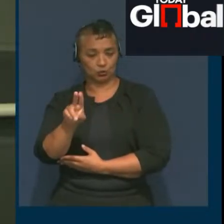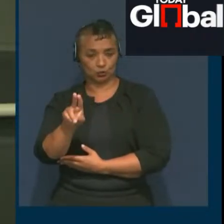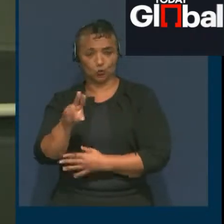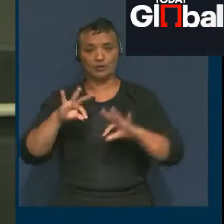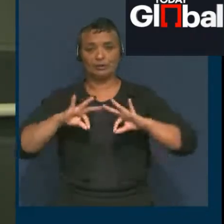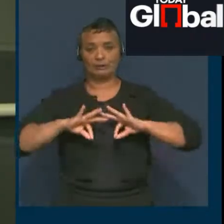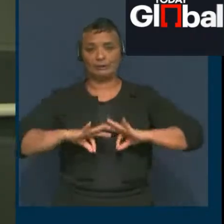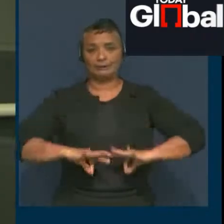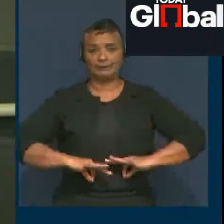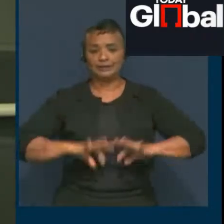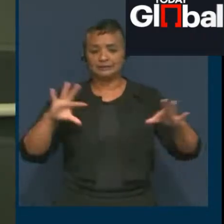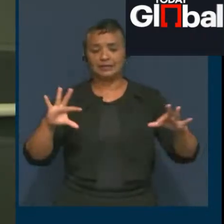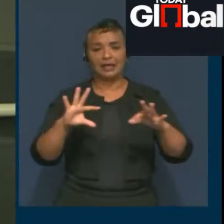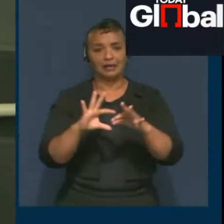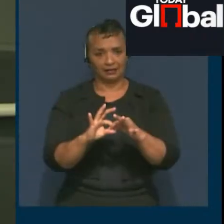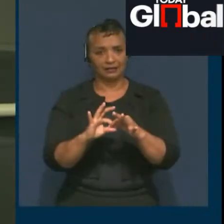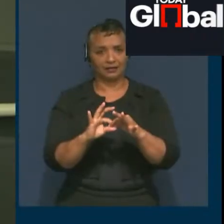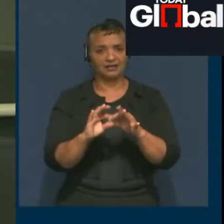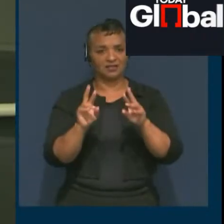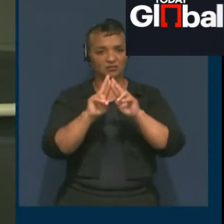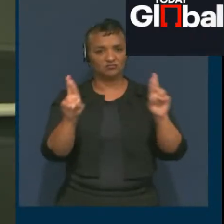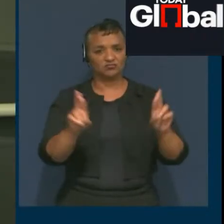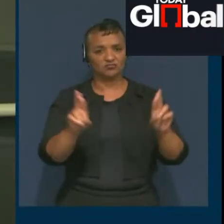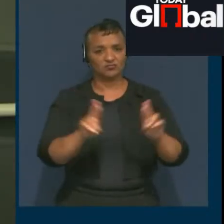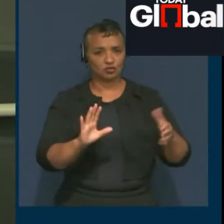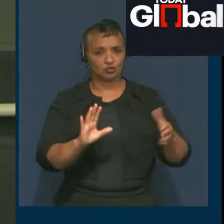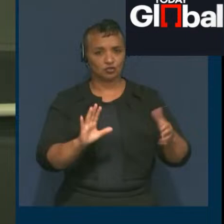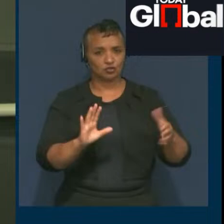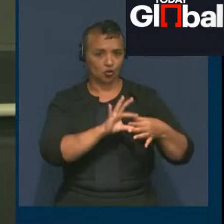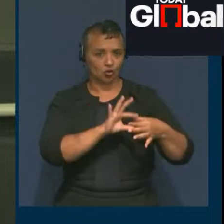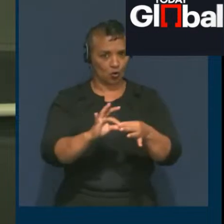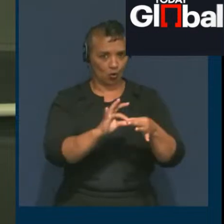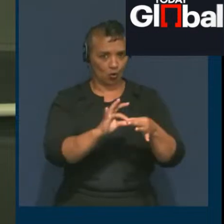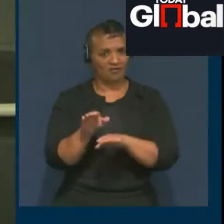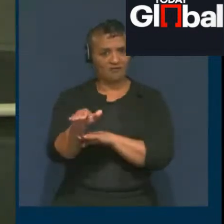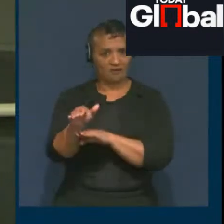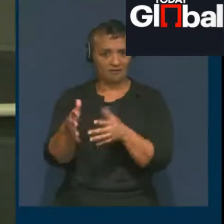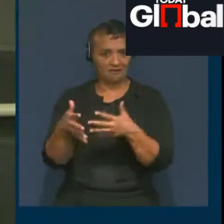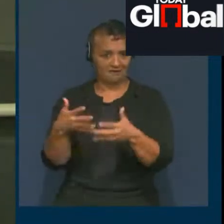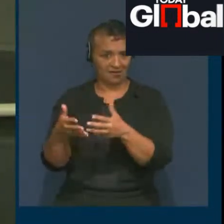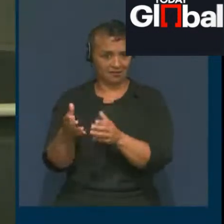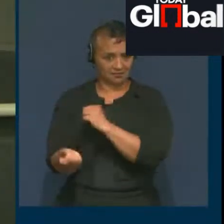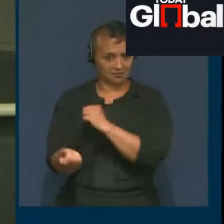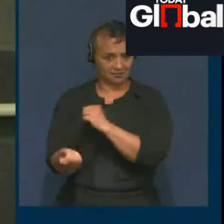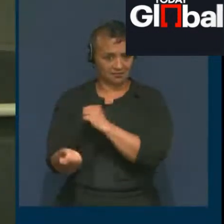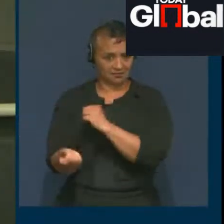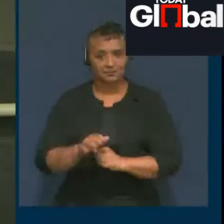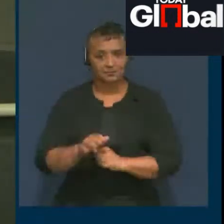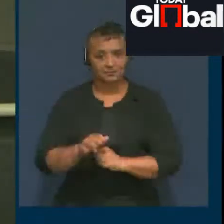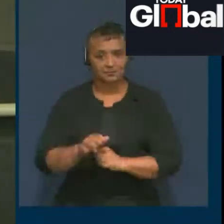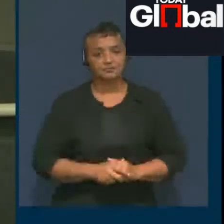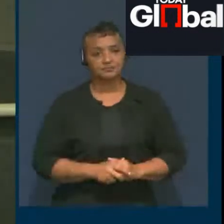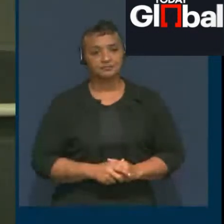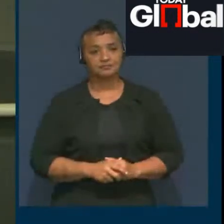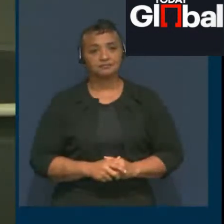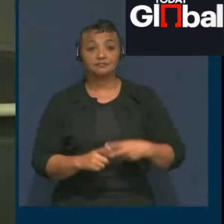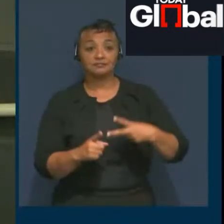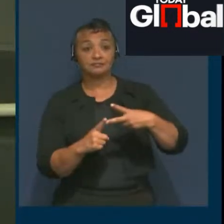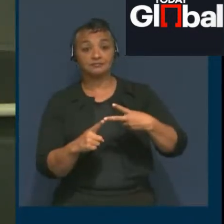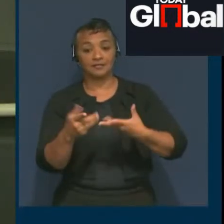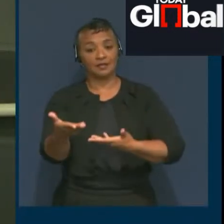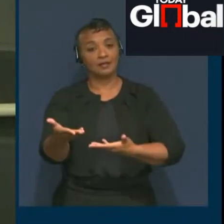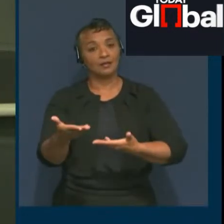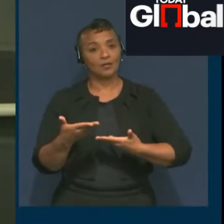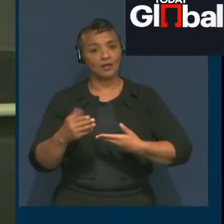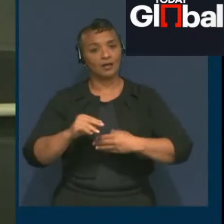for International Cooperation, Ministry of Foreign Affairs. I also welcome the representative of the